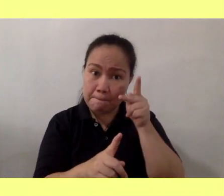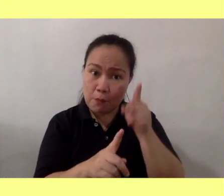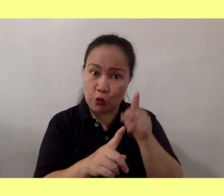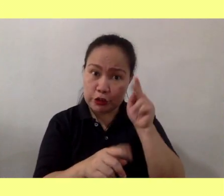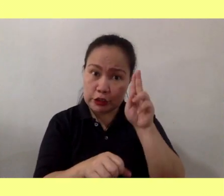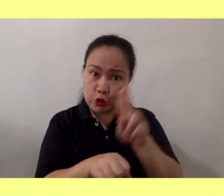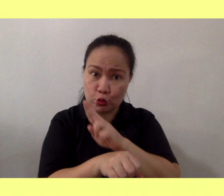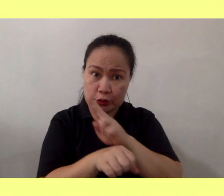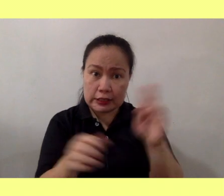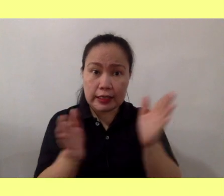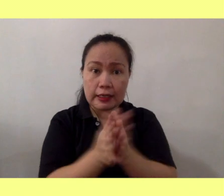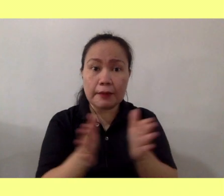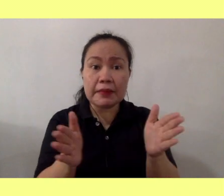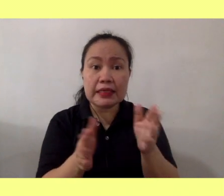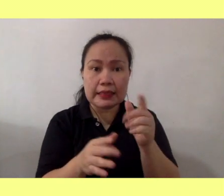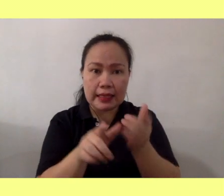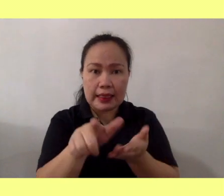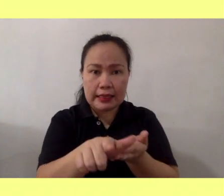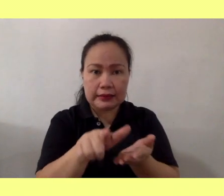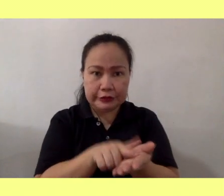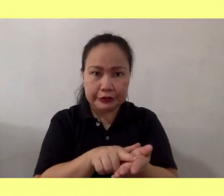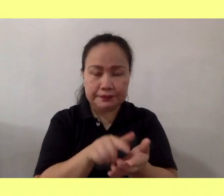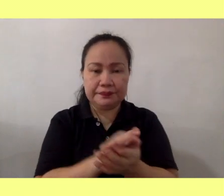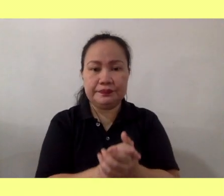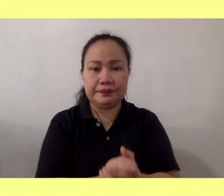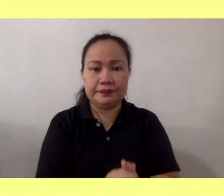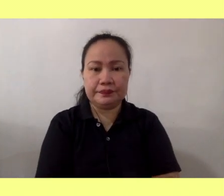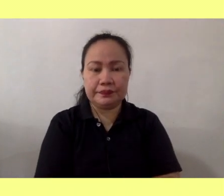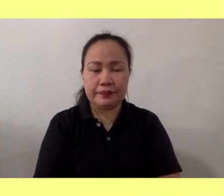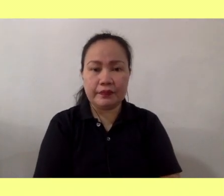point using capital letter. Okay?